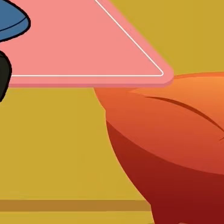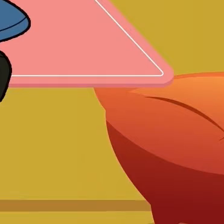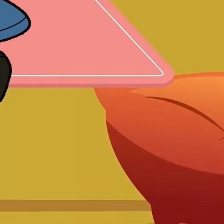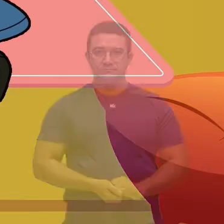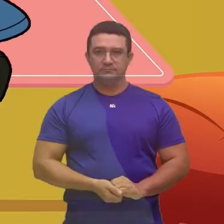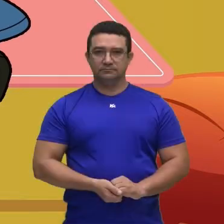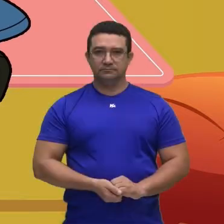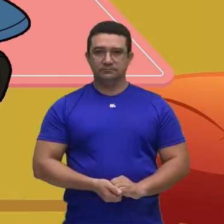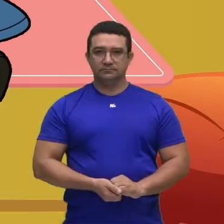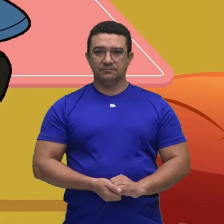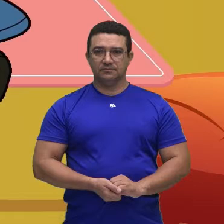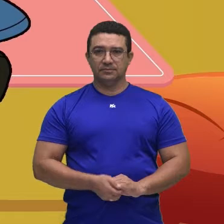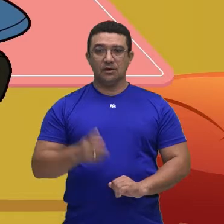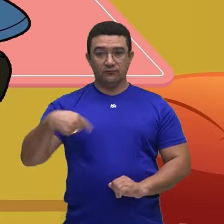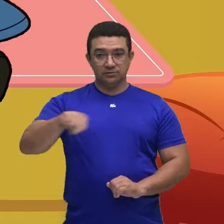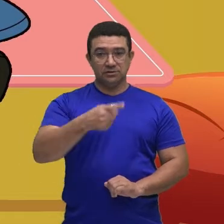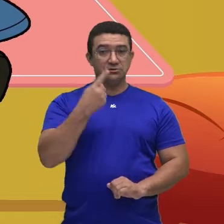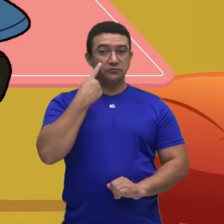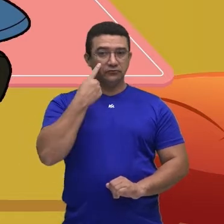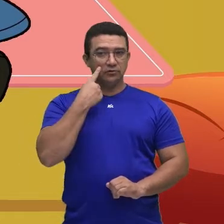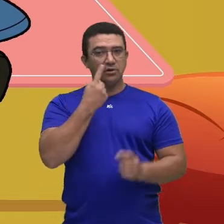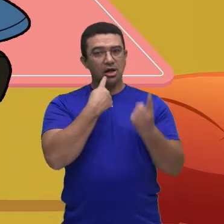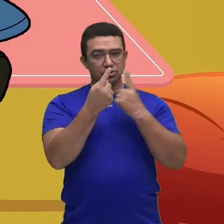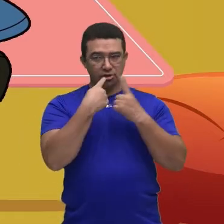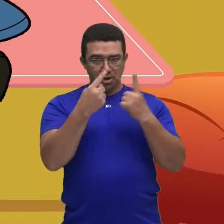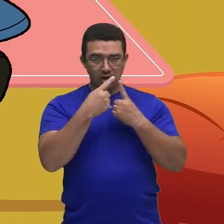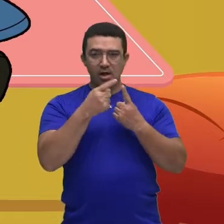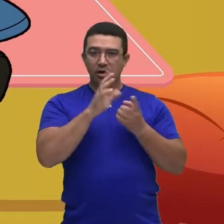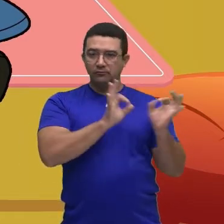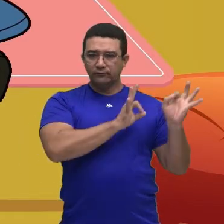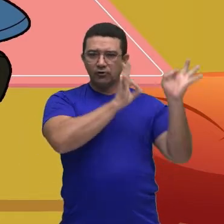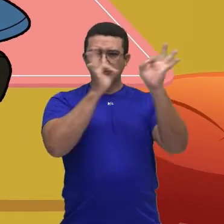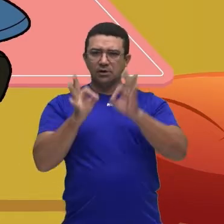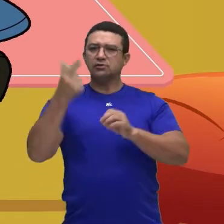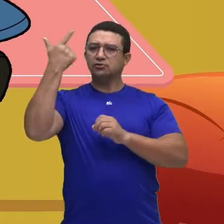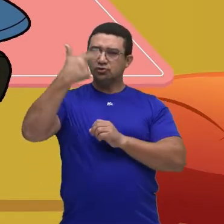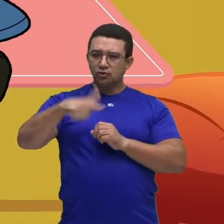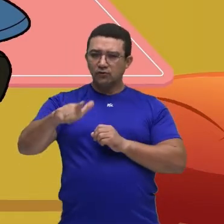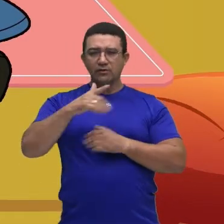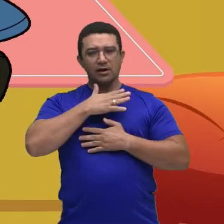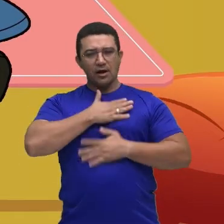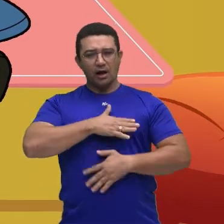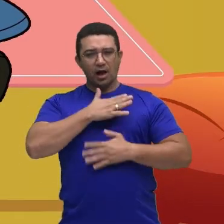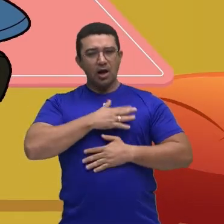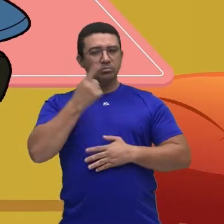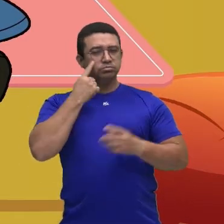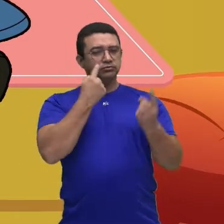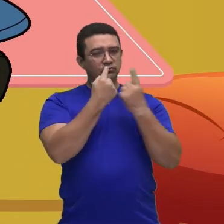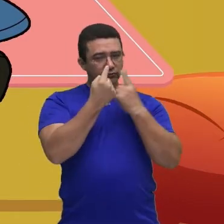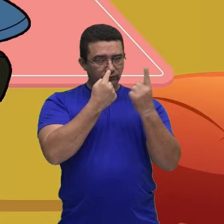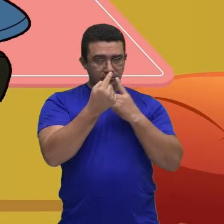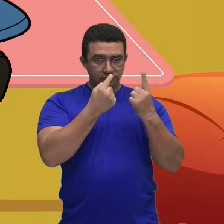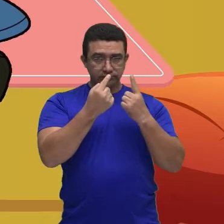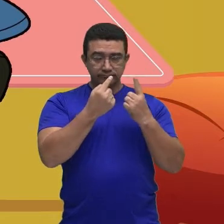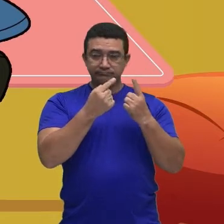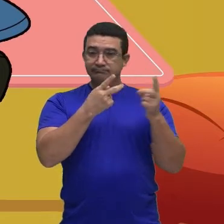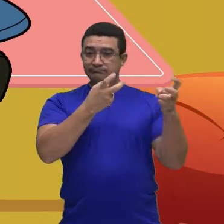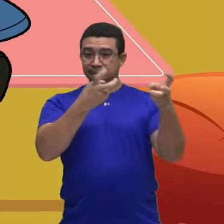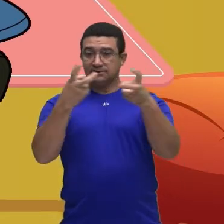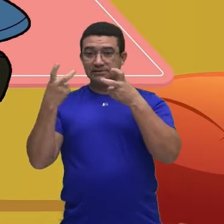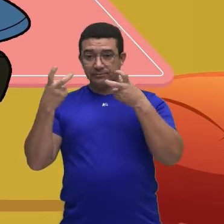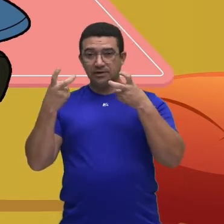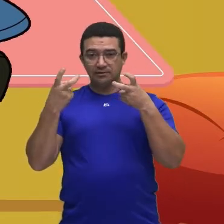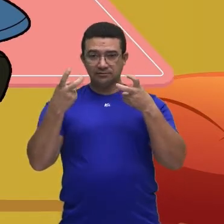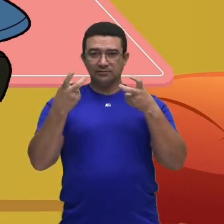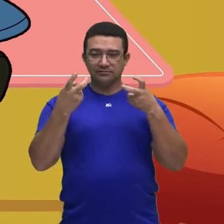Vocês acompanharam esse diálogo, vamos ver um pouquinho com mais calma, né, o que os nossos personagens estão comentando aí. Então vocês estão observando eles aí,